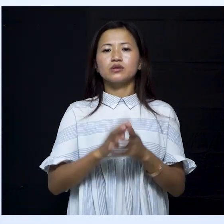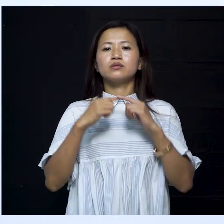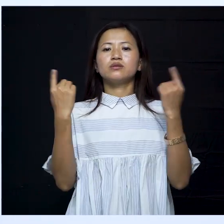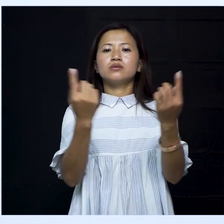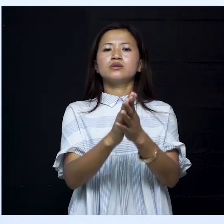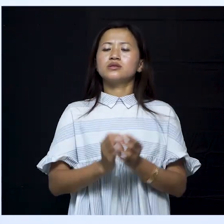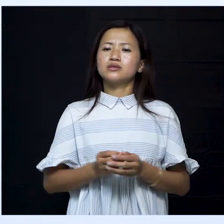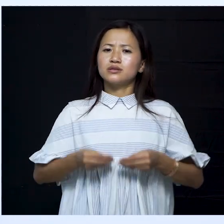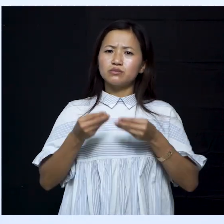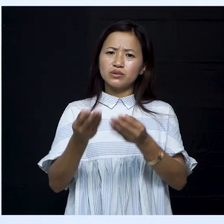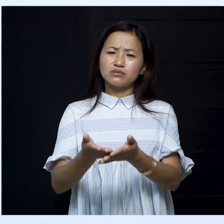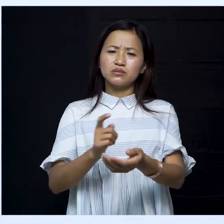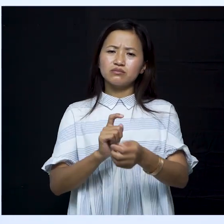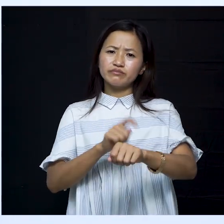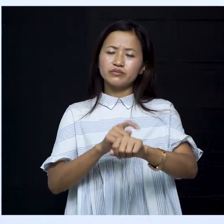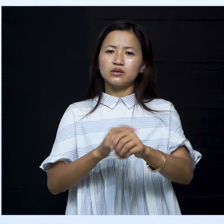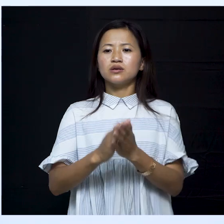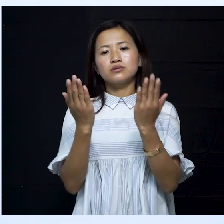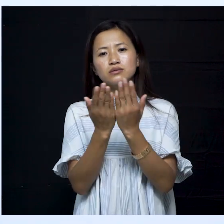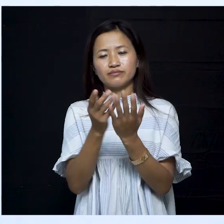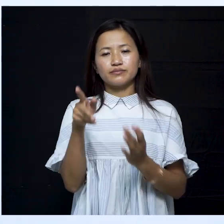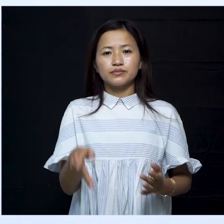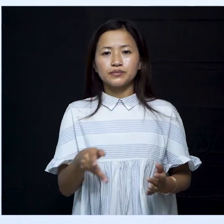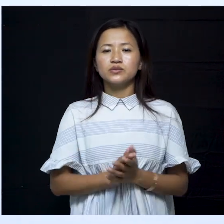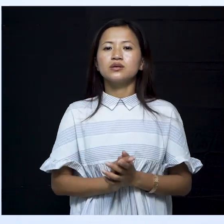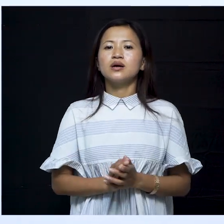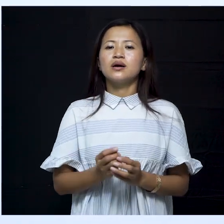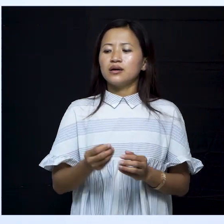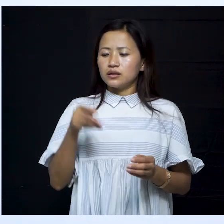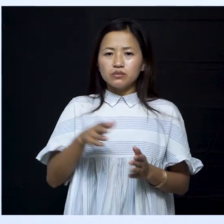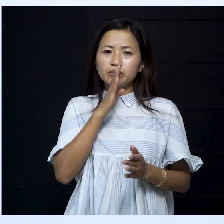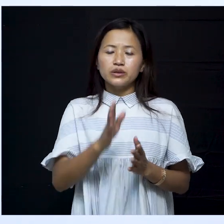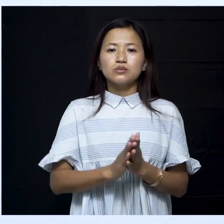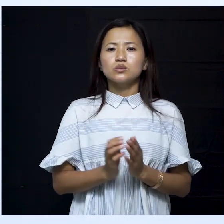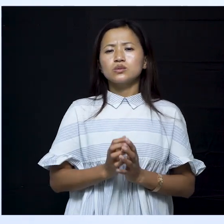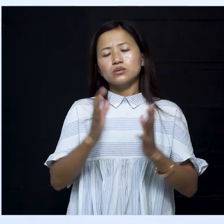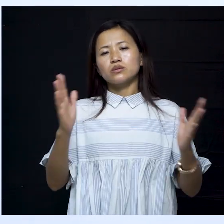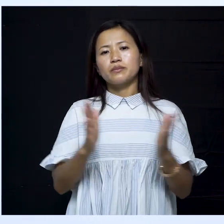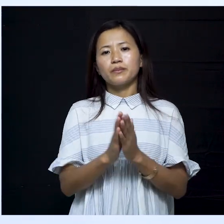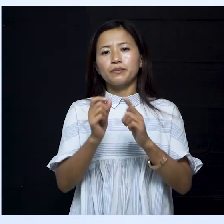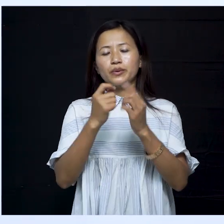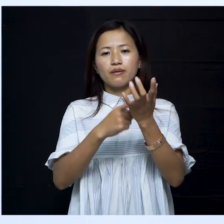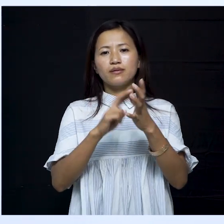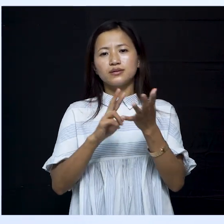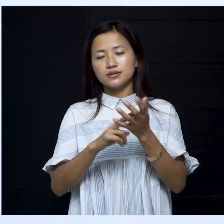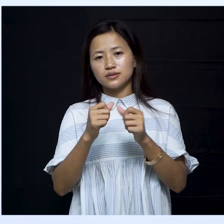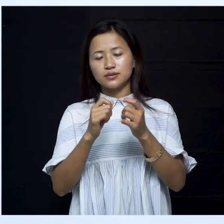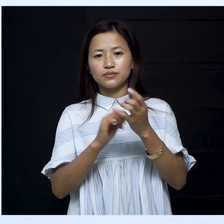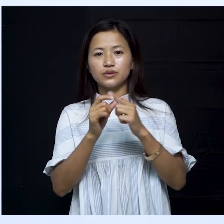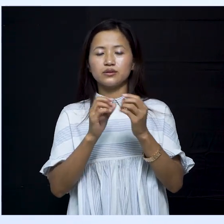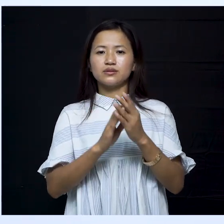not spend too much time peering out and studying it. It becomes so precise. Such kind of notices are written in a very short manner,